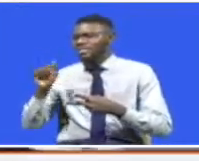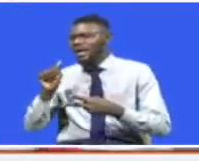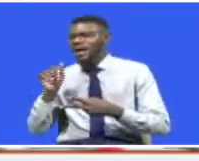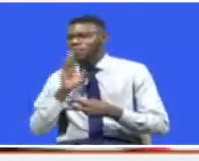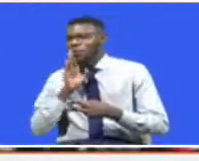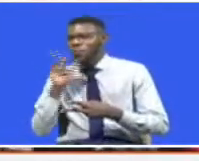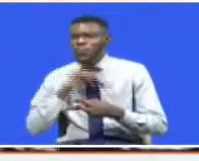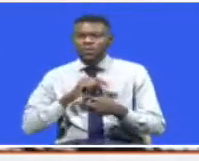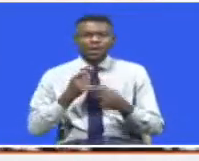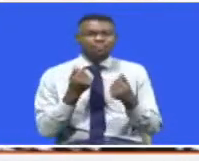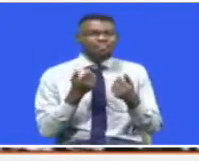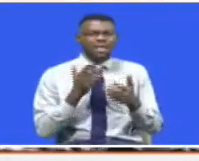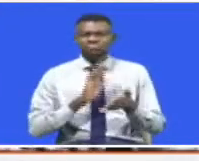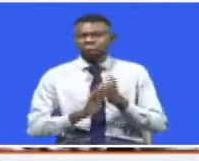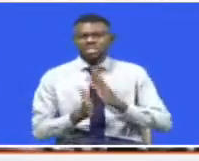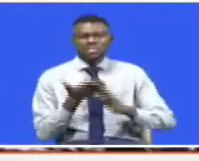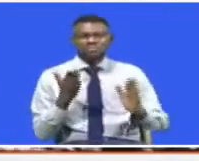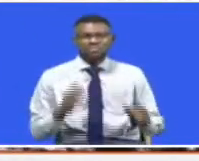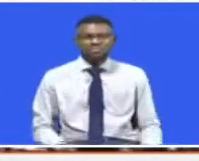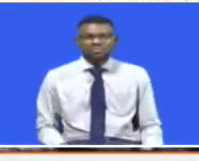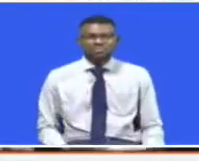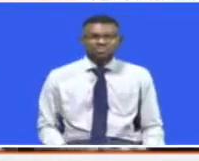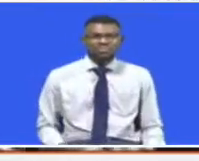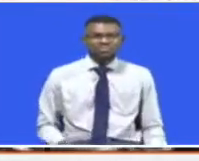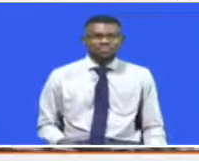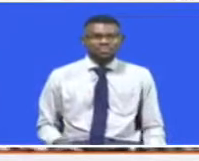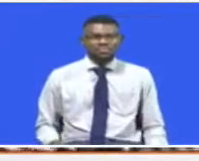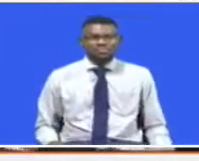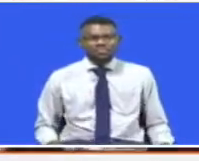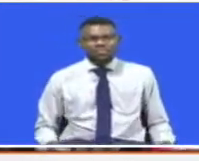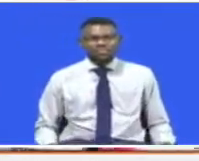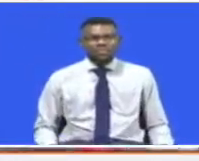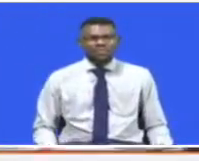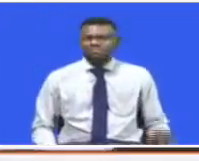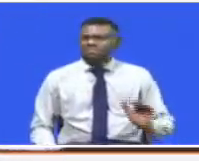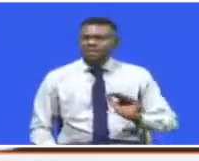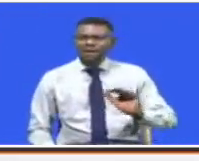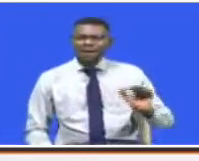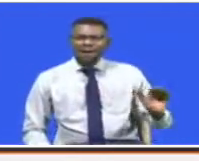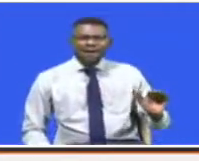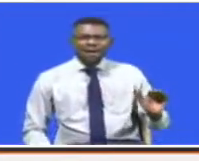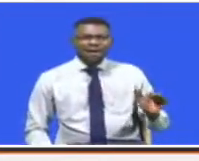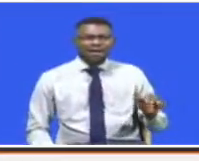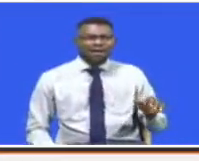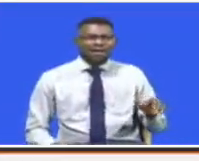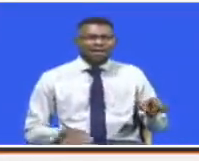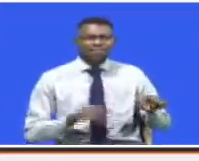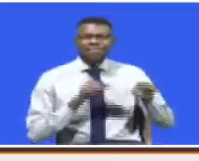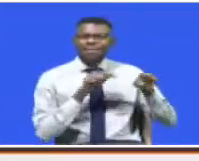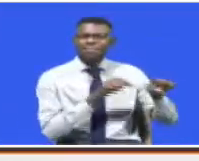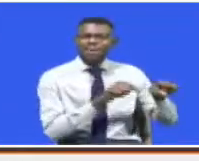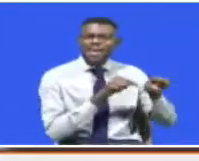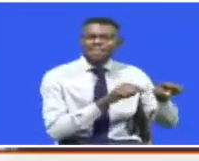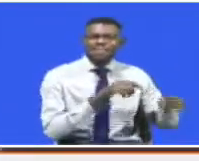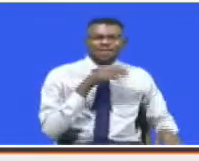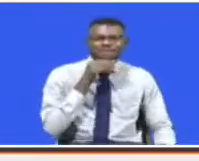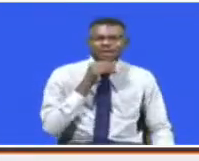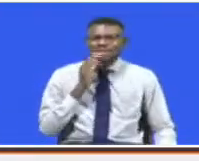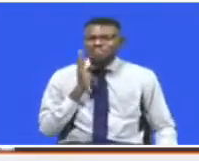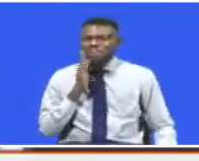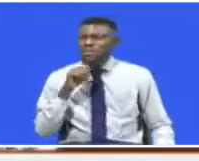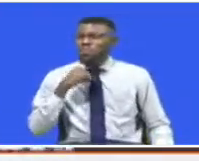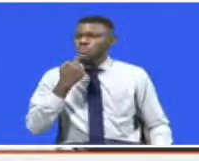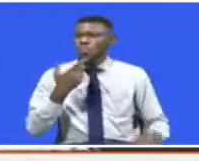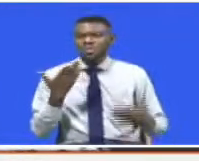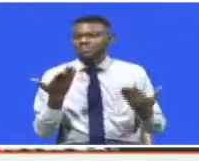So now there is no money. So even if you ask, do we blame Baba or do we blame Mama? Is it really going to